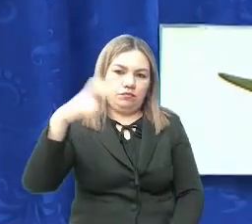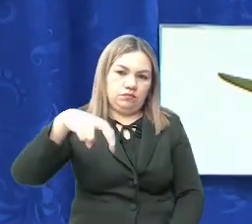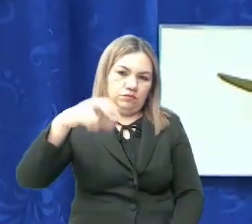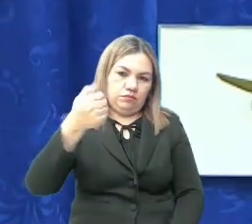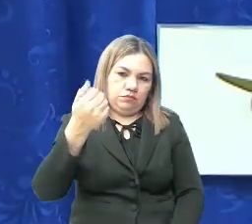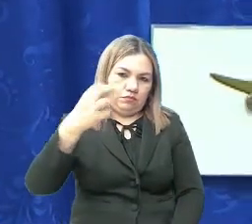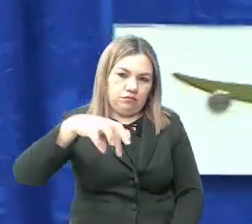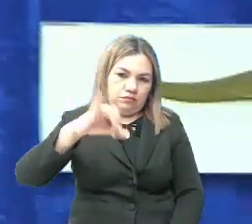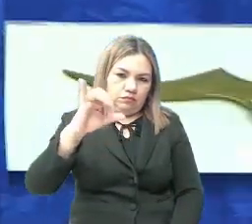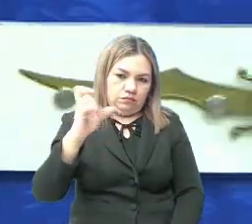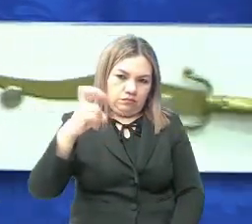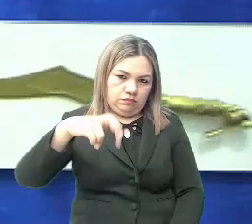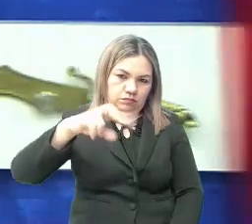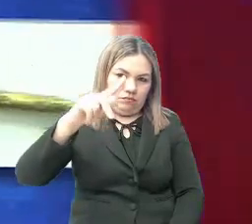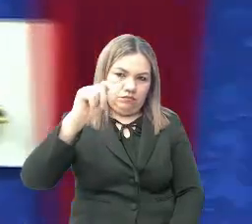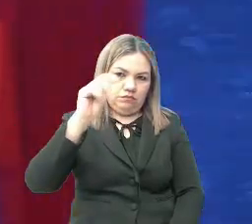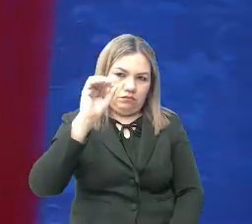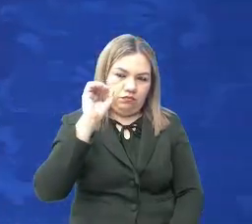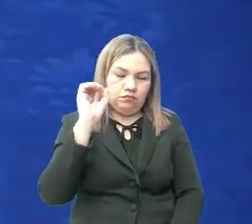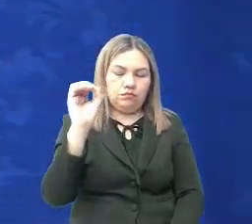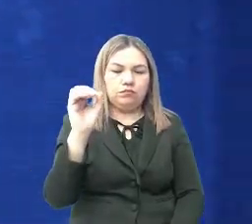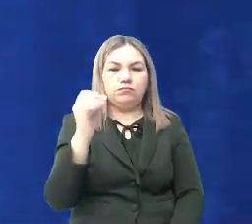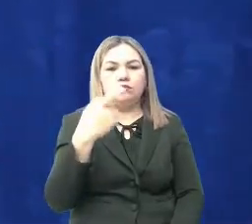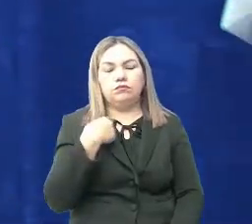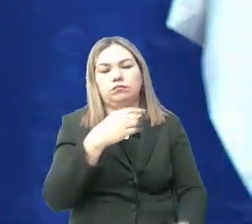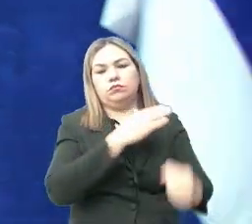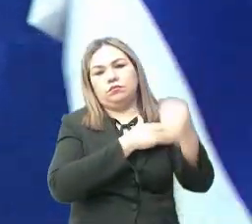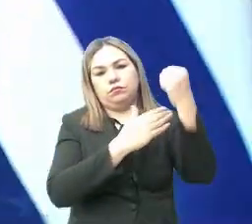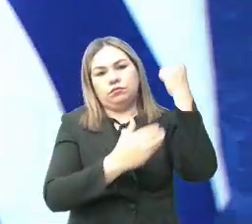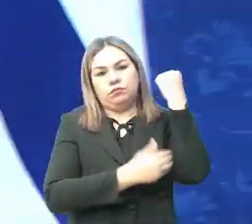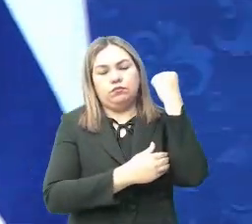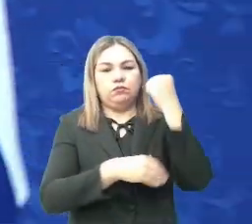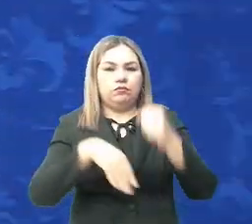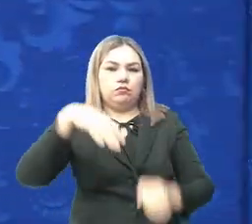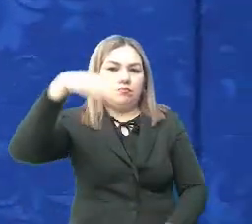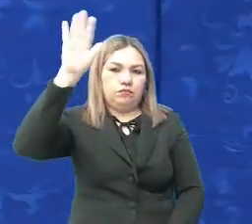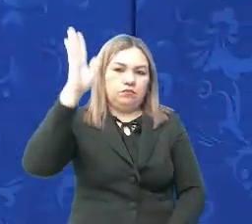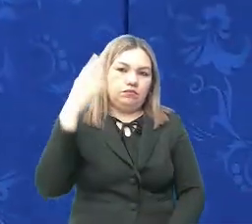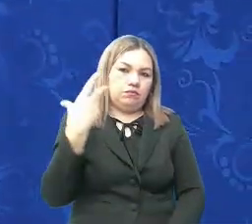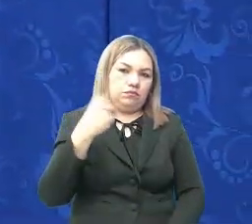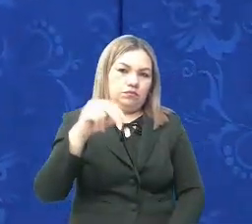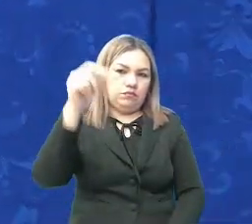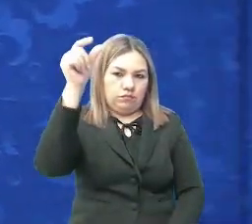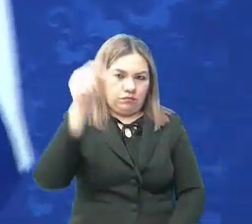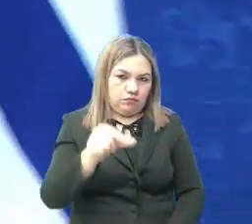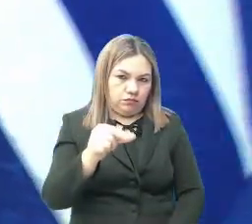Now this eglon was straightened by Jehovah, but he wasn't alone.